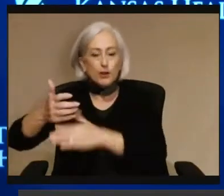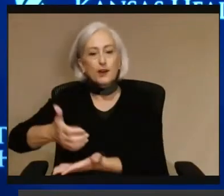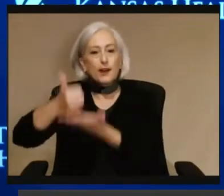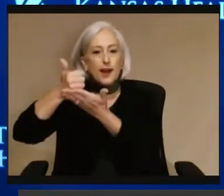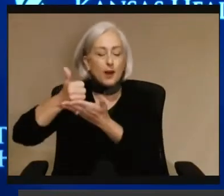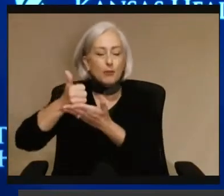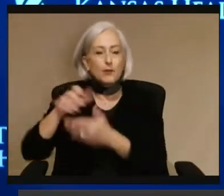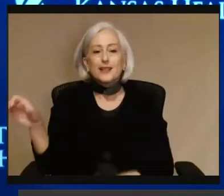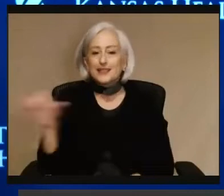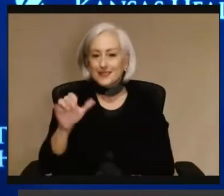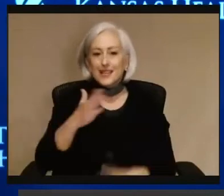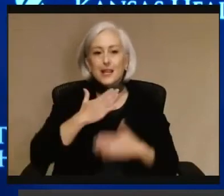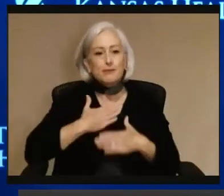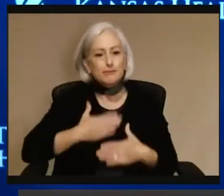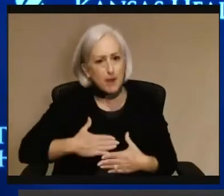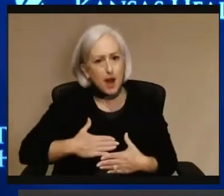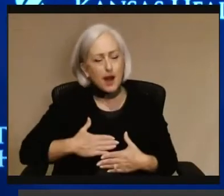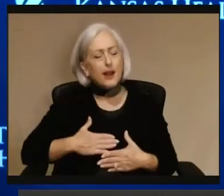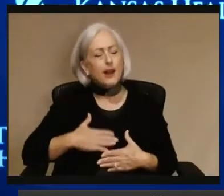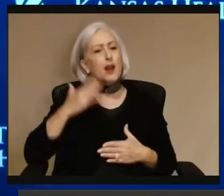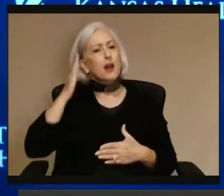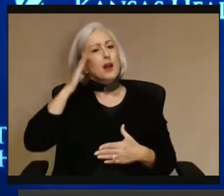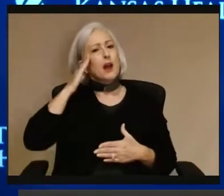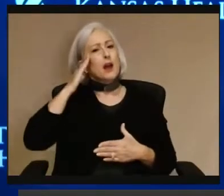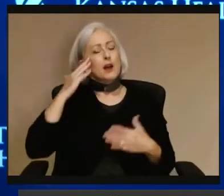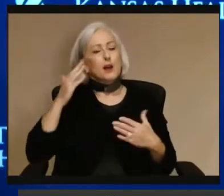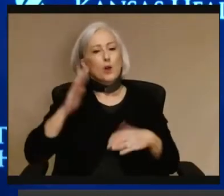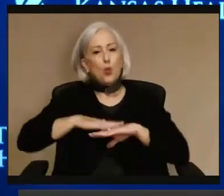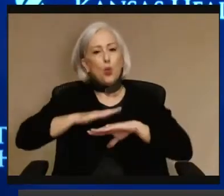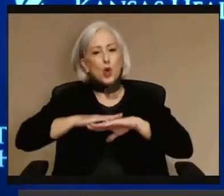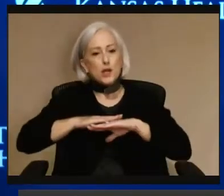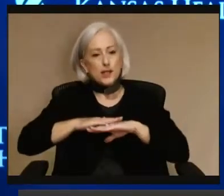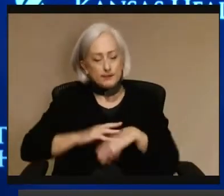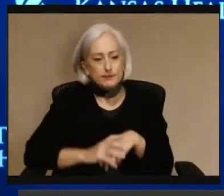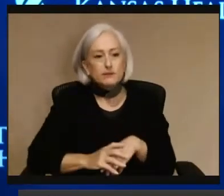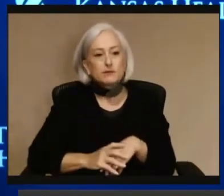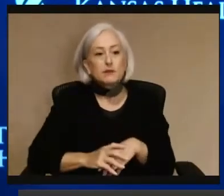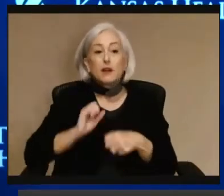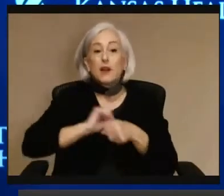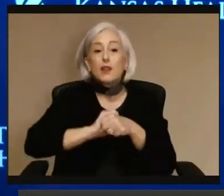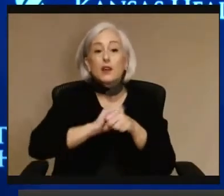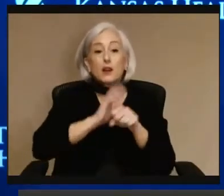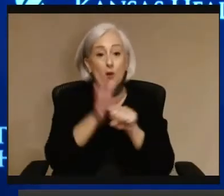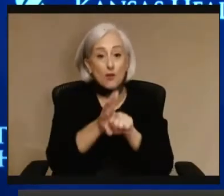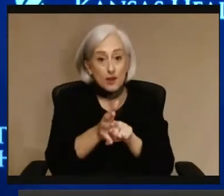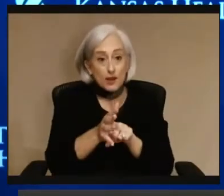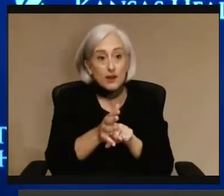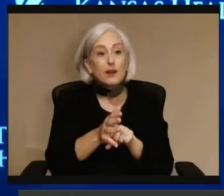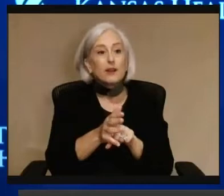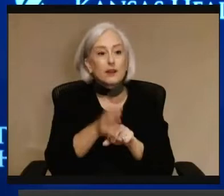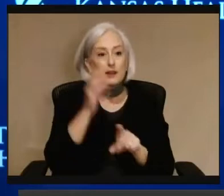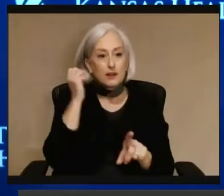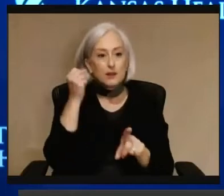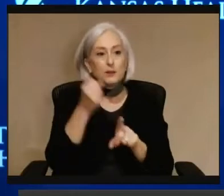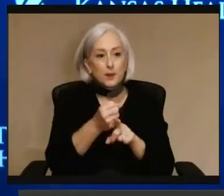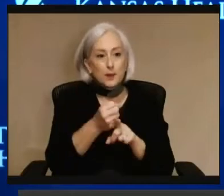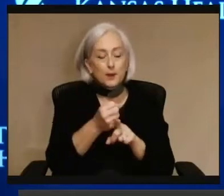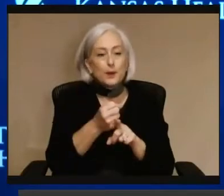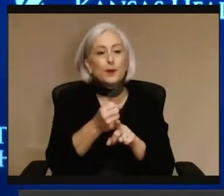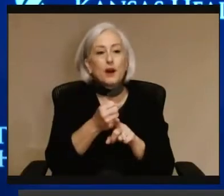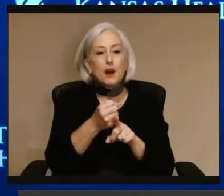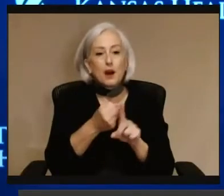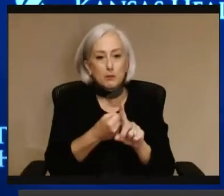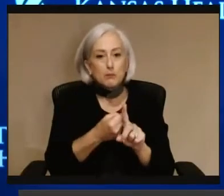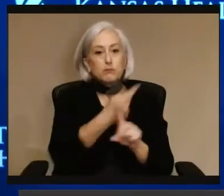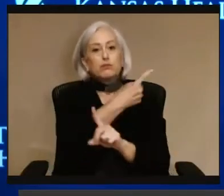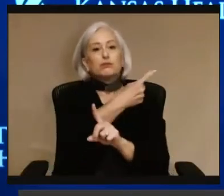check in. And when we look at the pandemic, a lot of the impact that we're seeing is that it did produce that variance from baseline. And our brain is